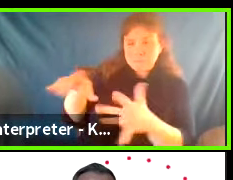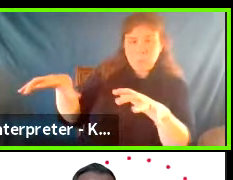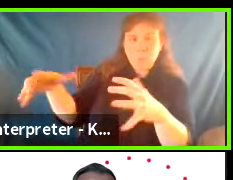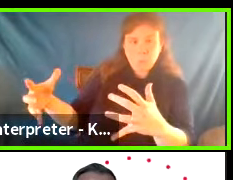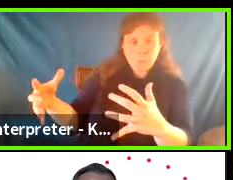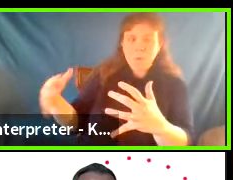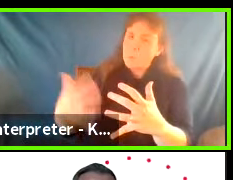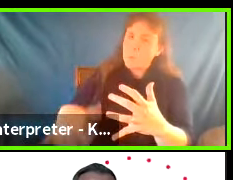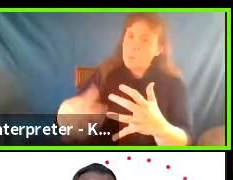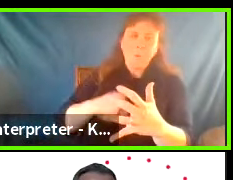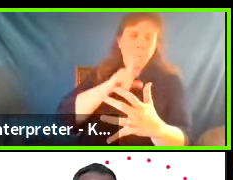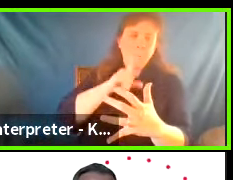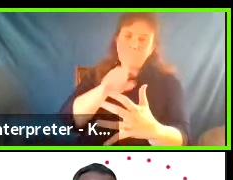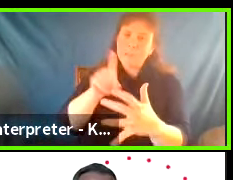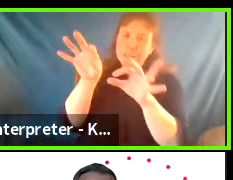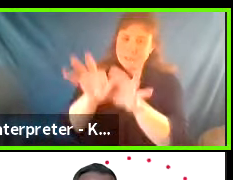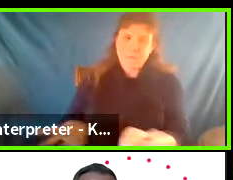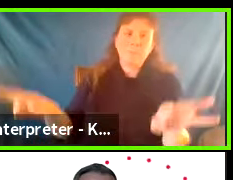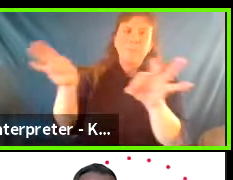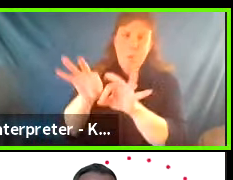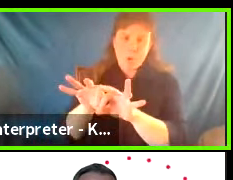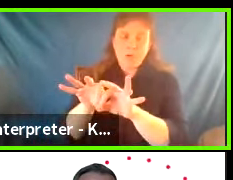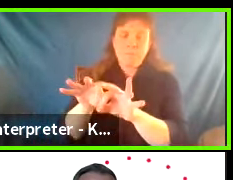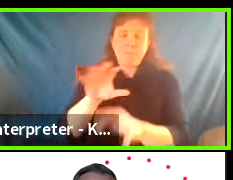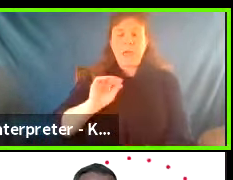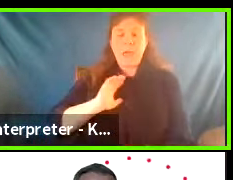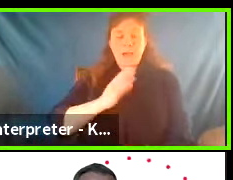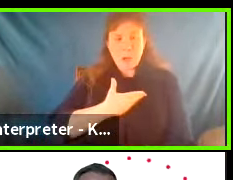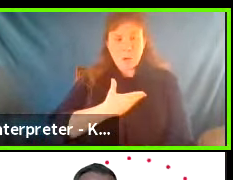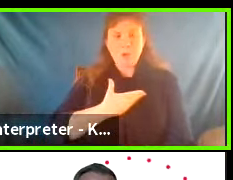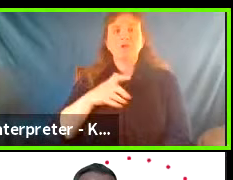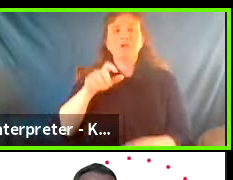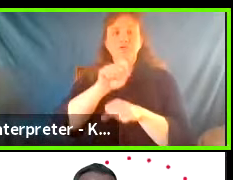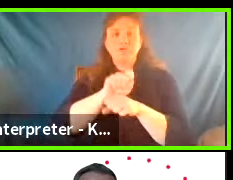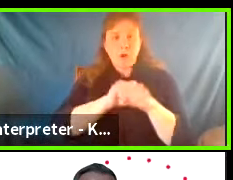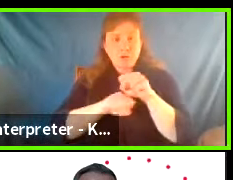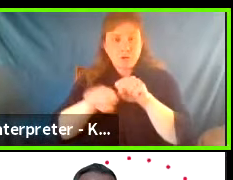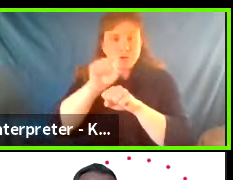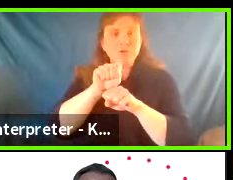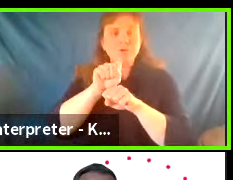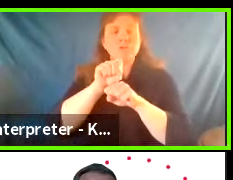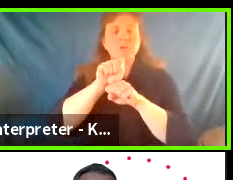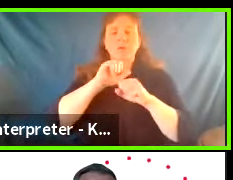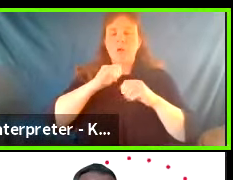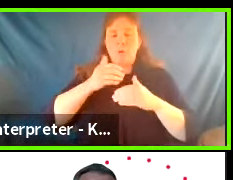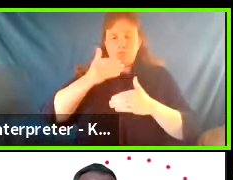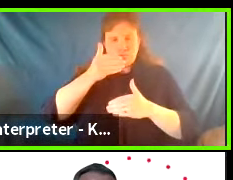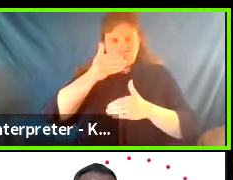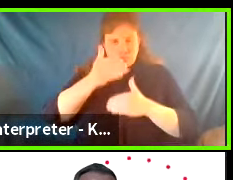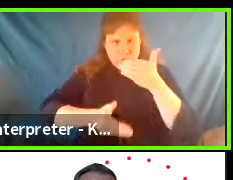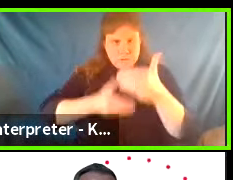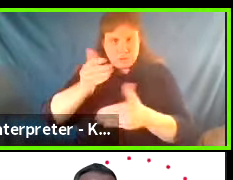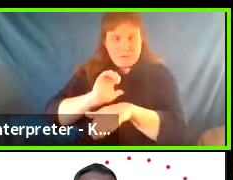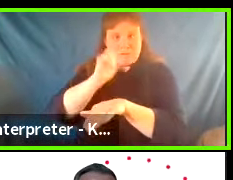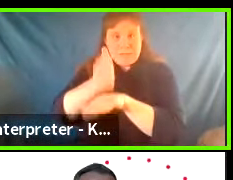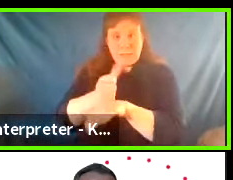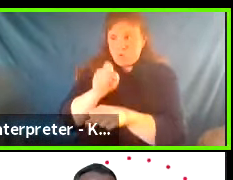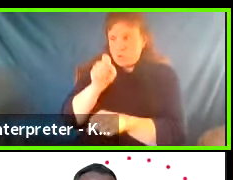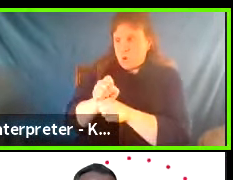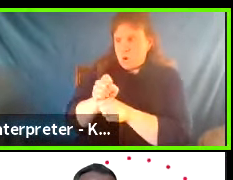very important. And the structures and procedures that are set in place to work with the farm worker population